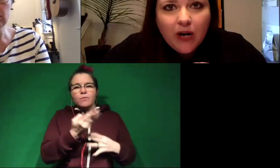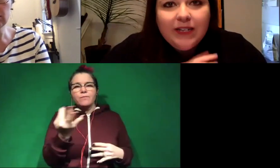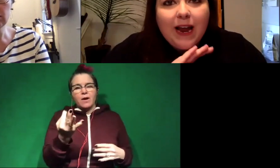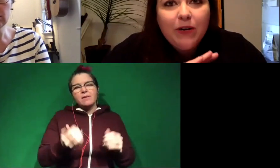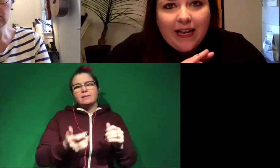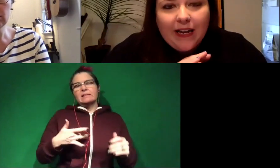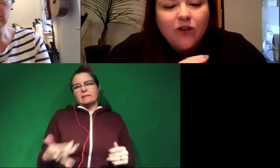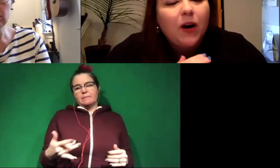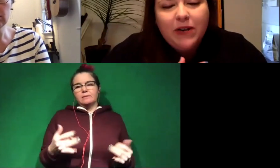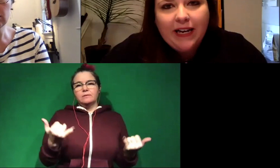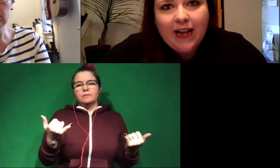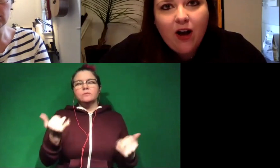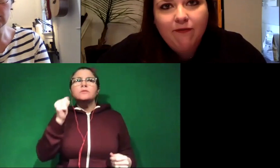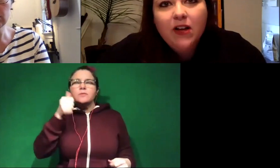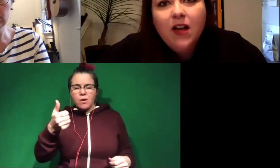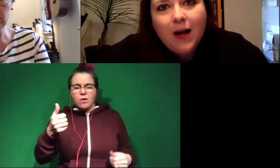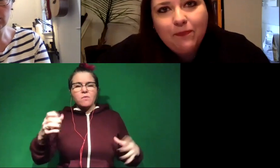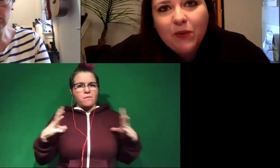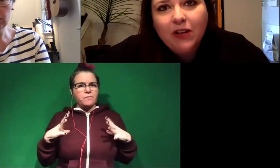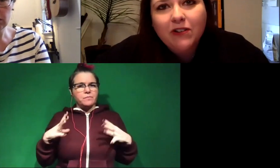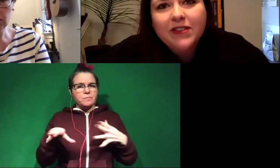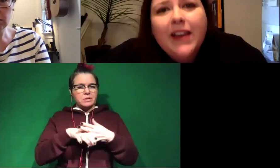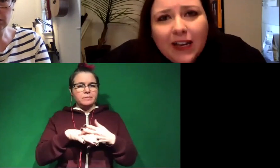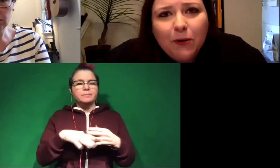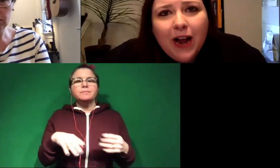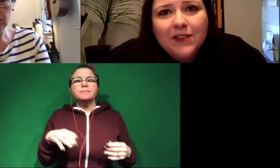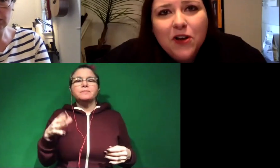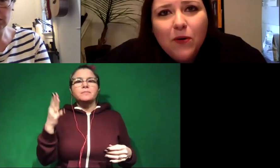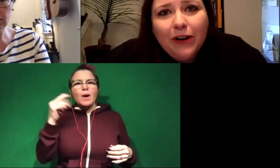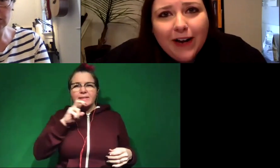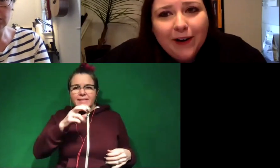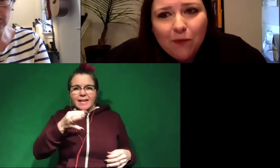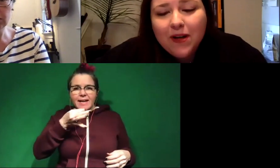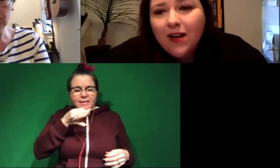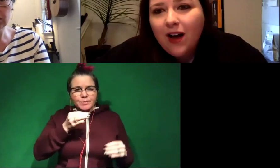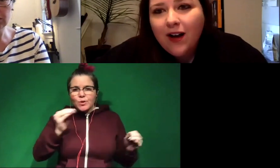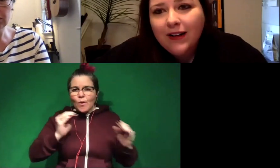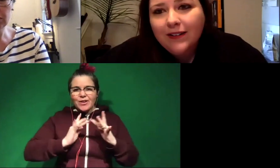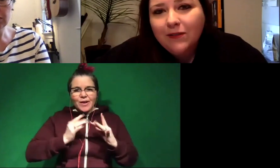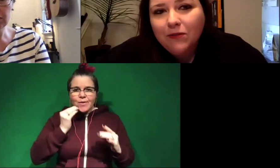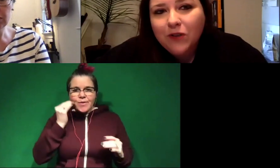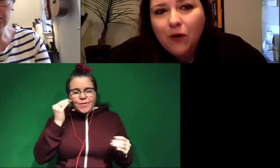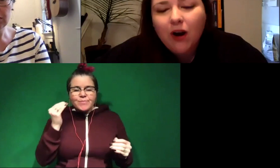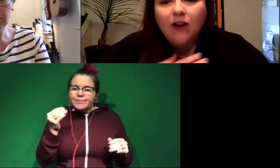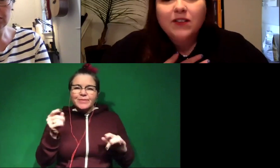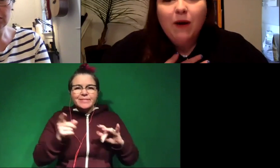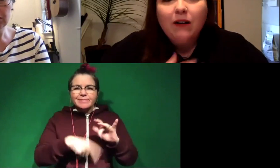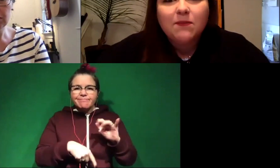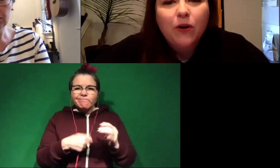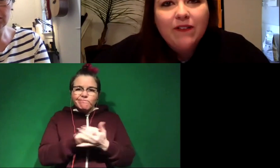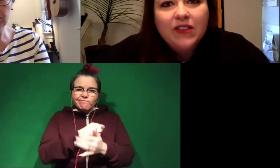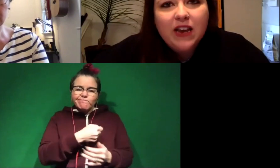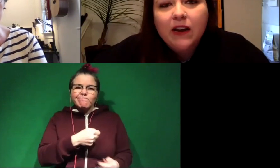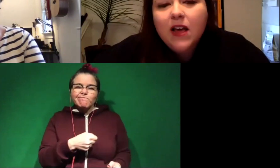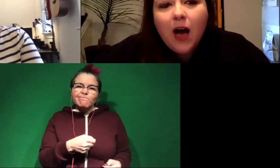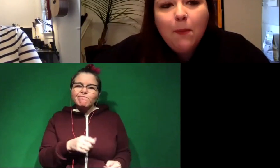most part. Tomorrow we're taking a day off because our snake expert has no internet at home. So hearts go out to